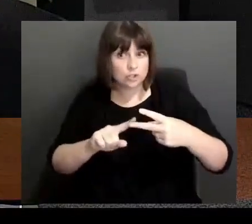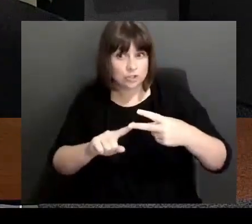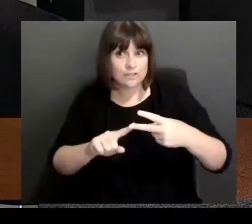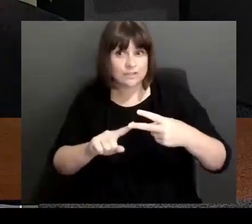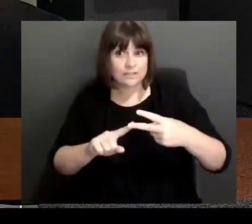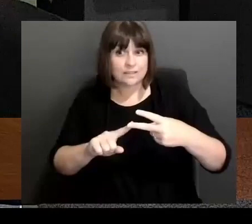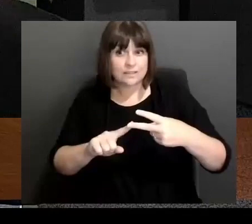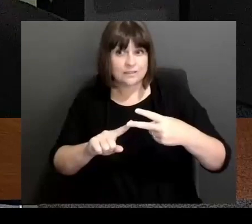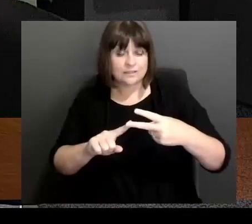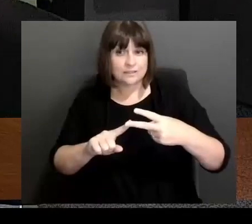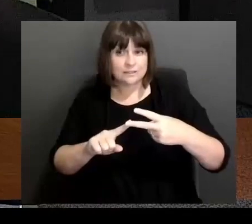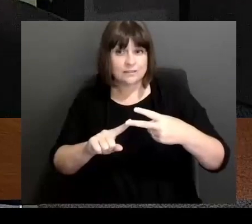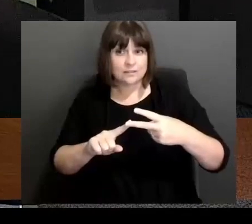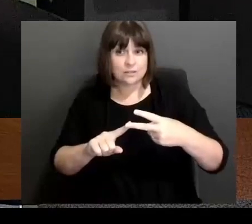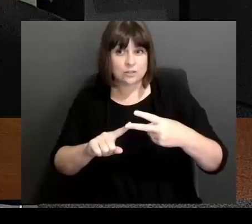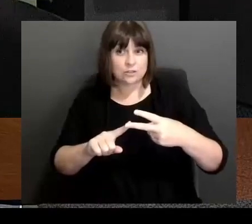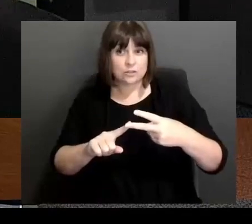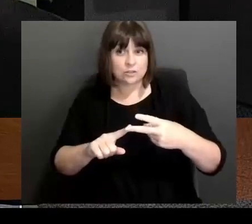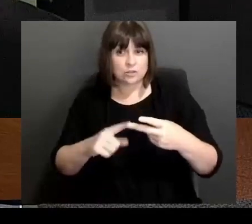have benefit for the state?